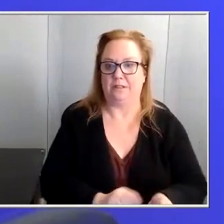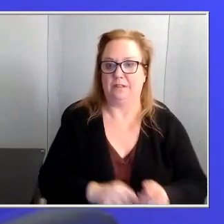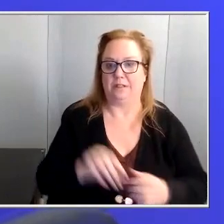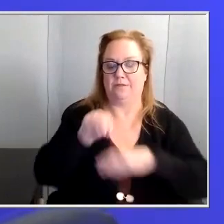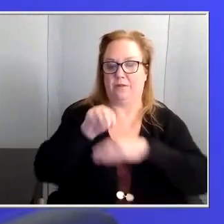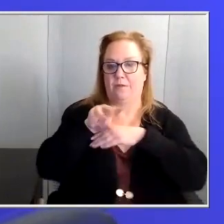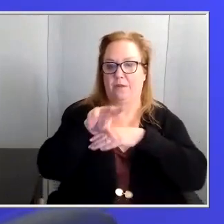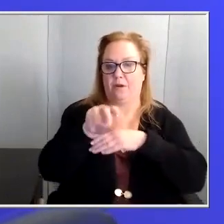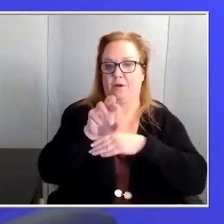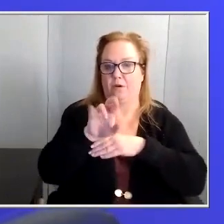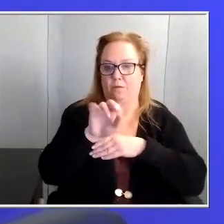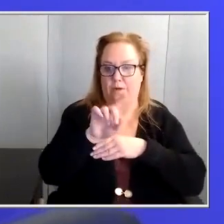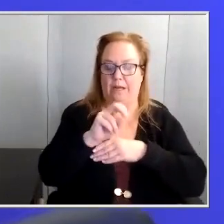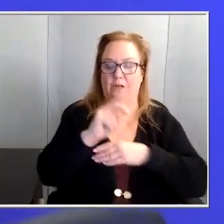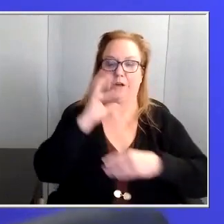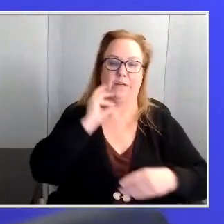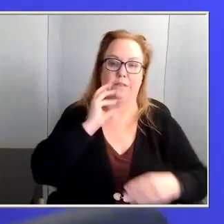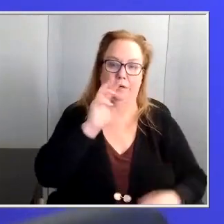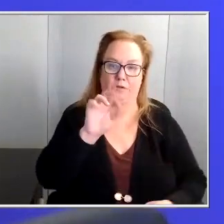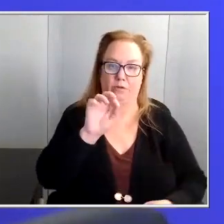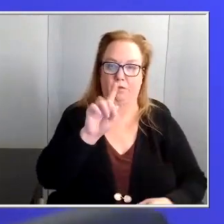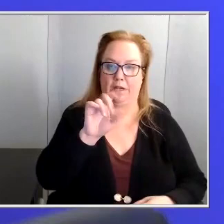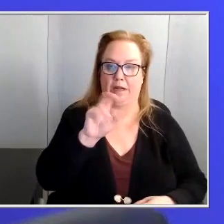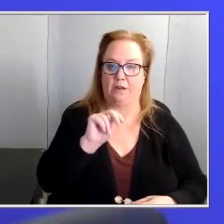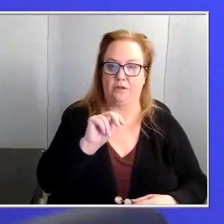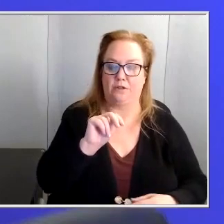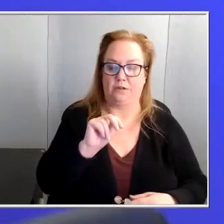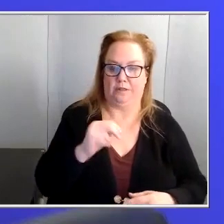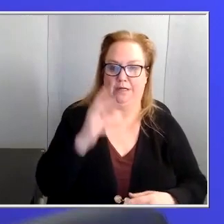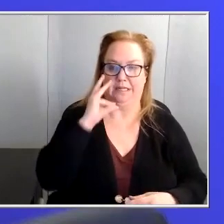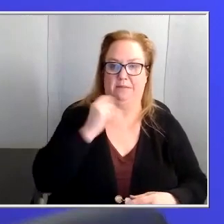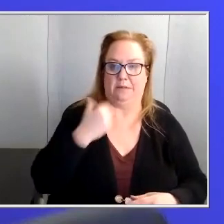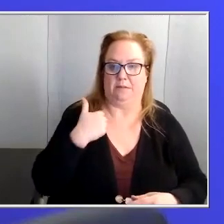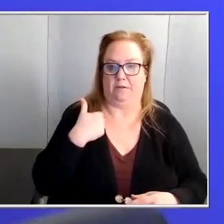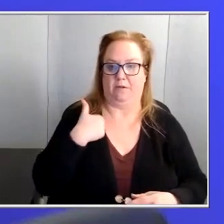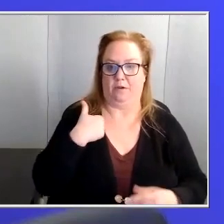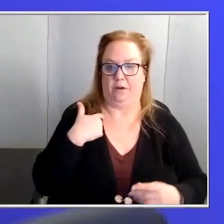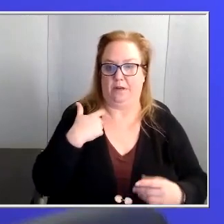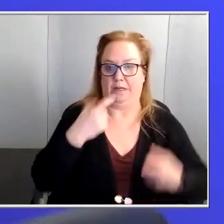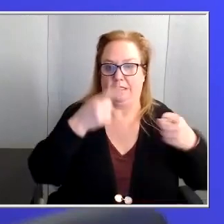I've done radiation before, and it kind of did that before. So,